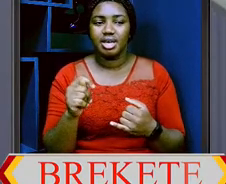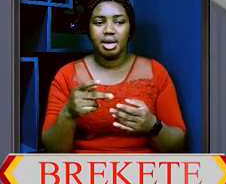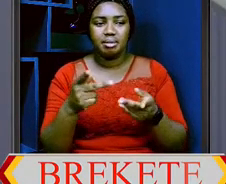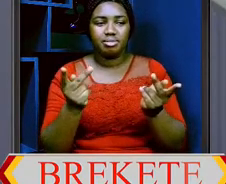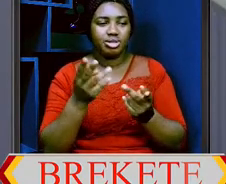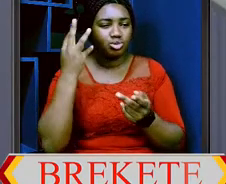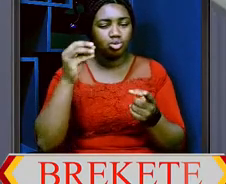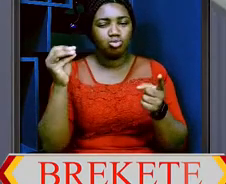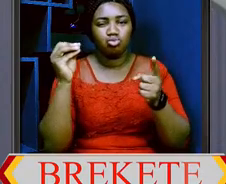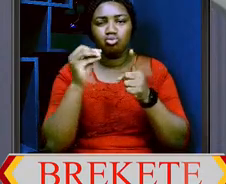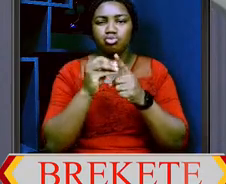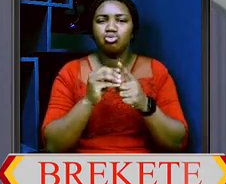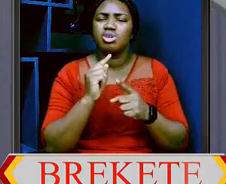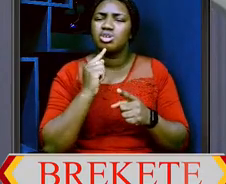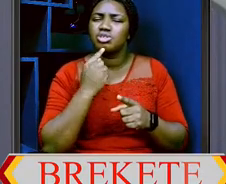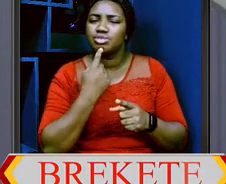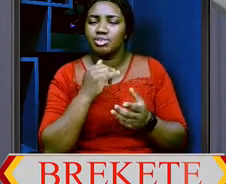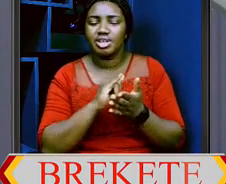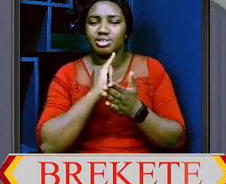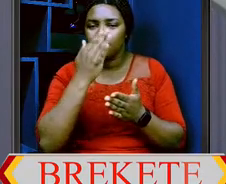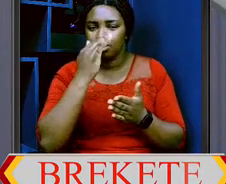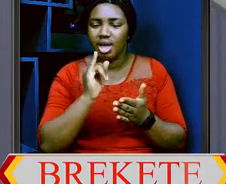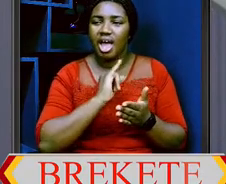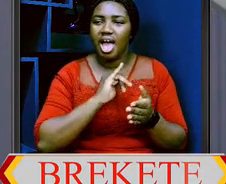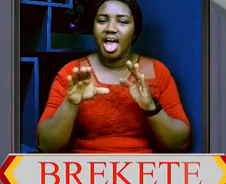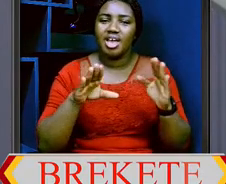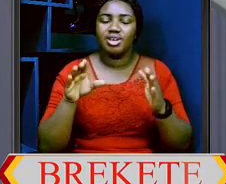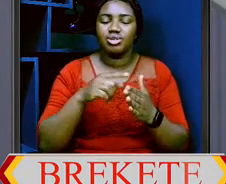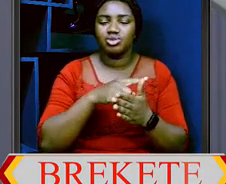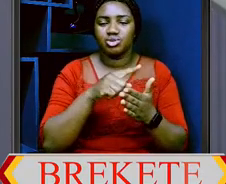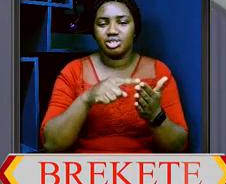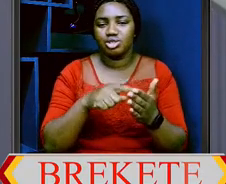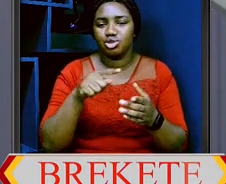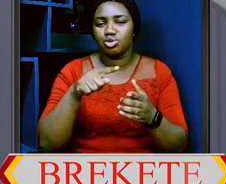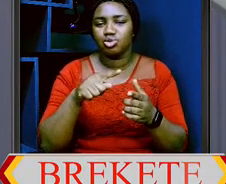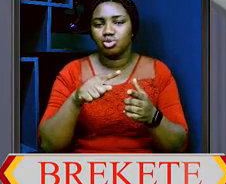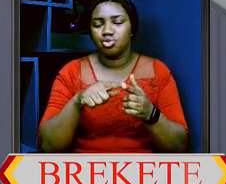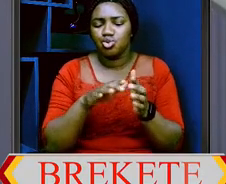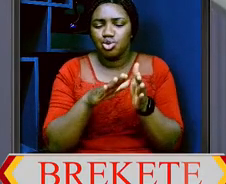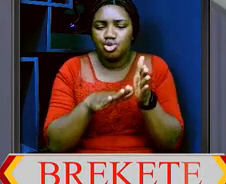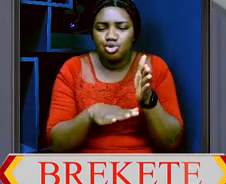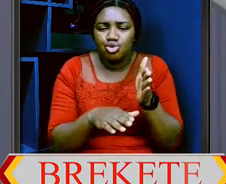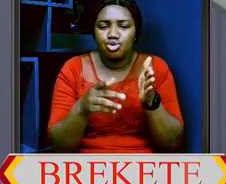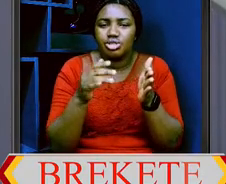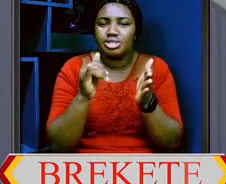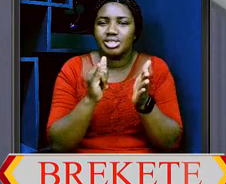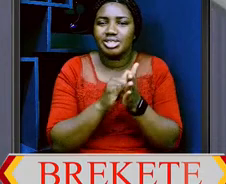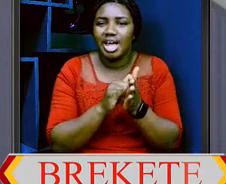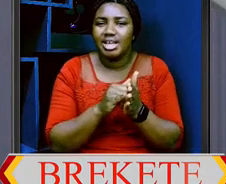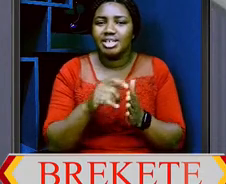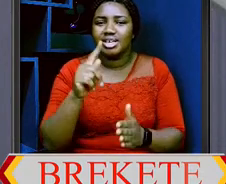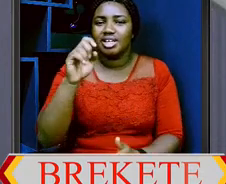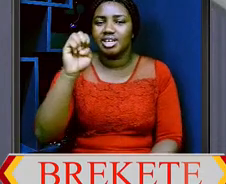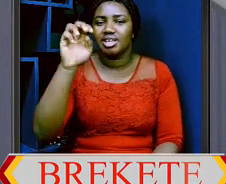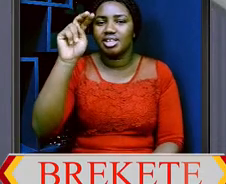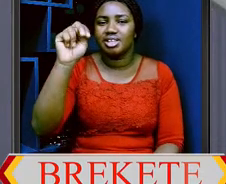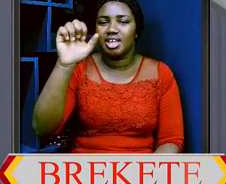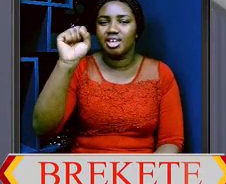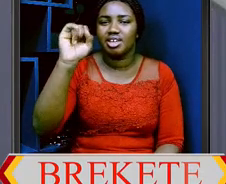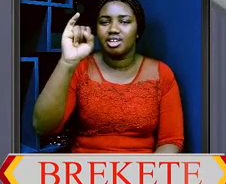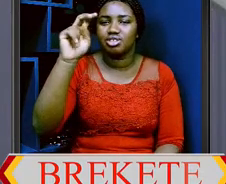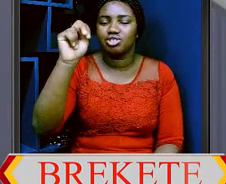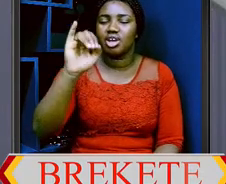serious now make I do this thing to D detention H I'm not a musician will never be